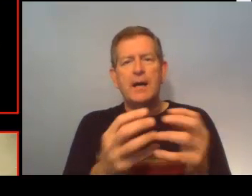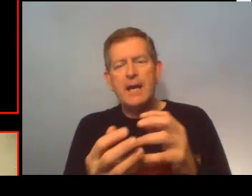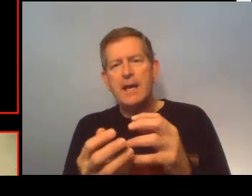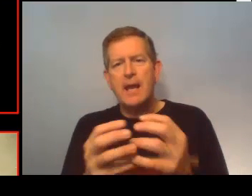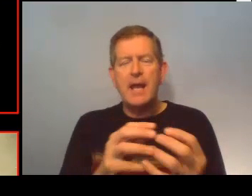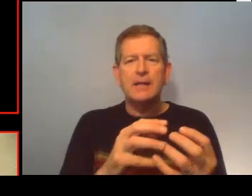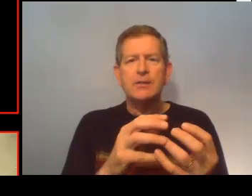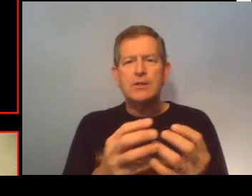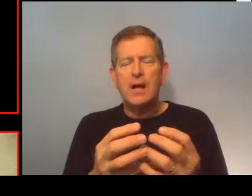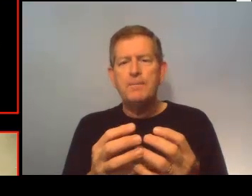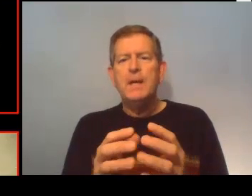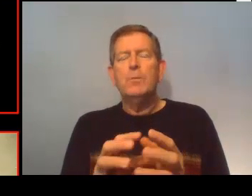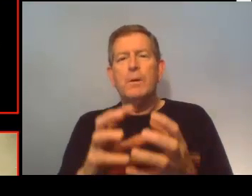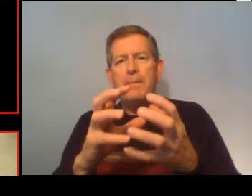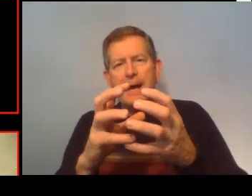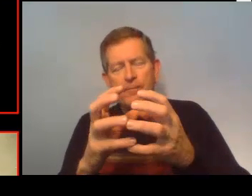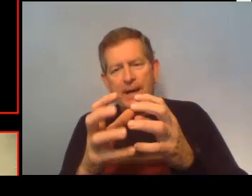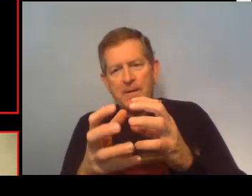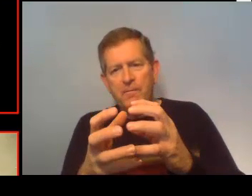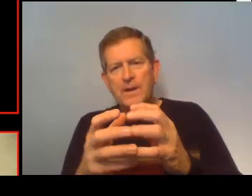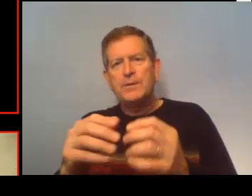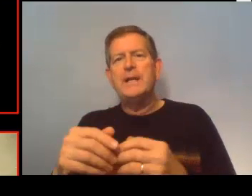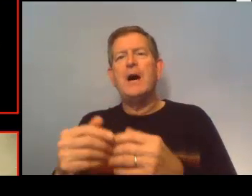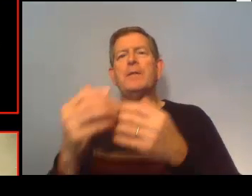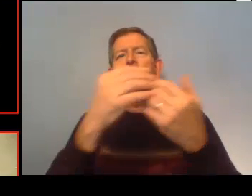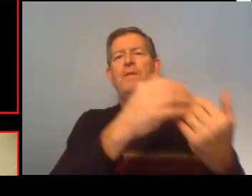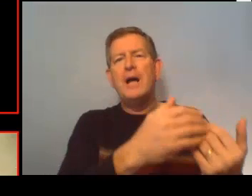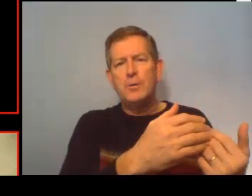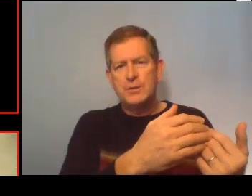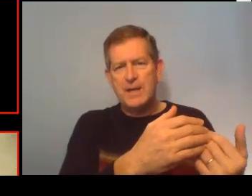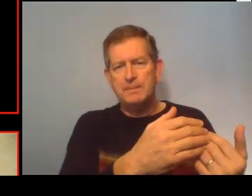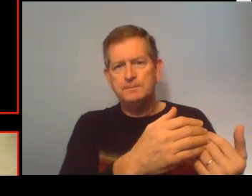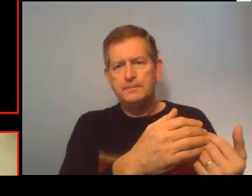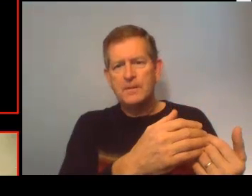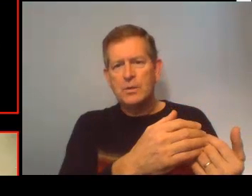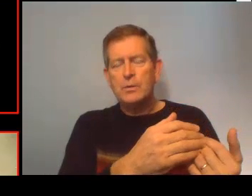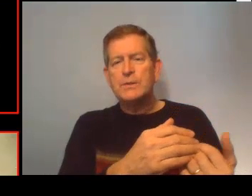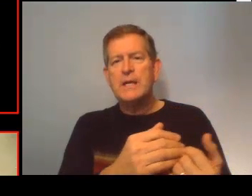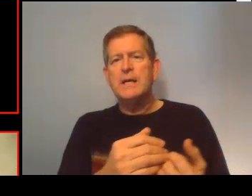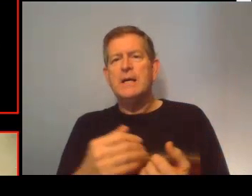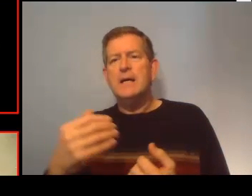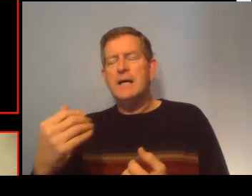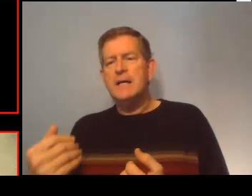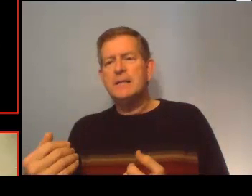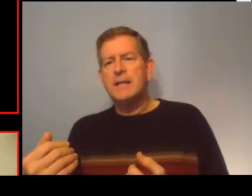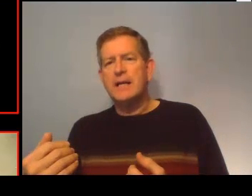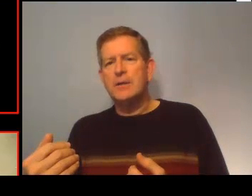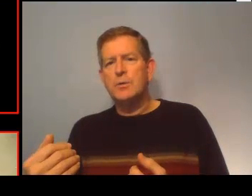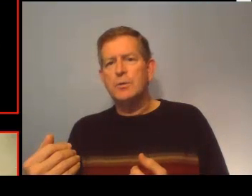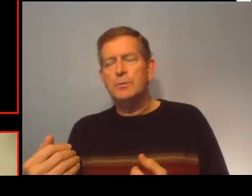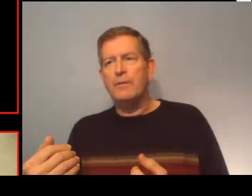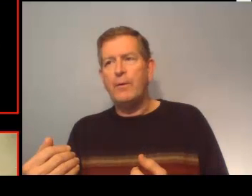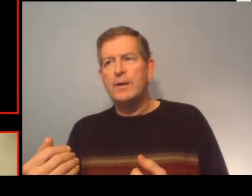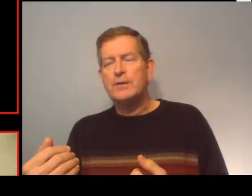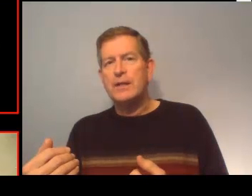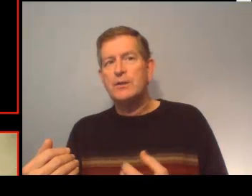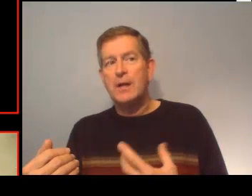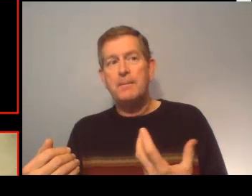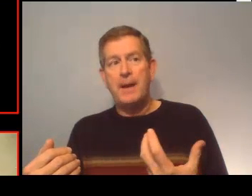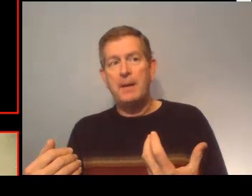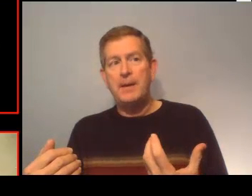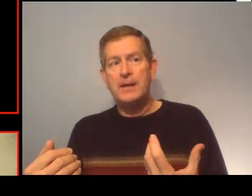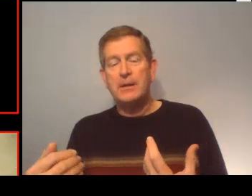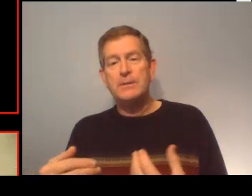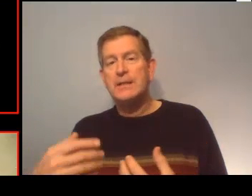the, a, and, some will modify to fit the noun that follows them. So you'll say un sac à dos, but if I want to say